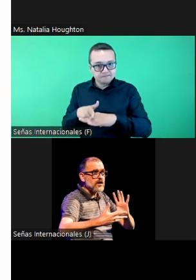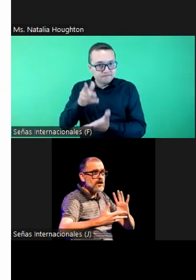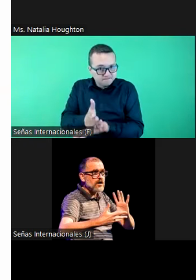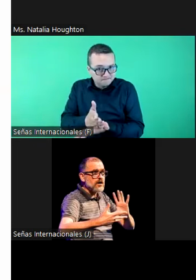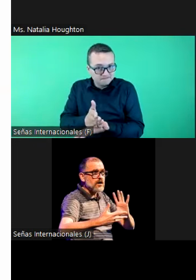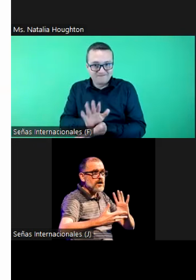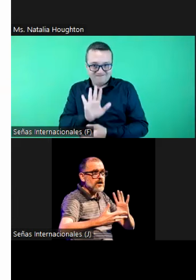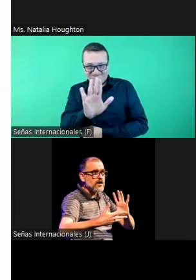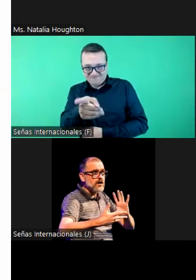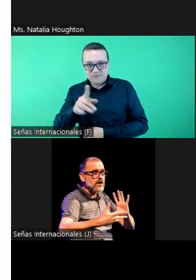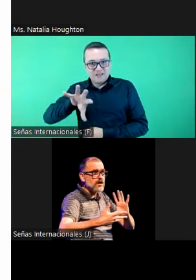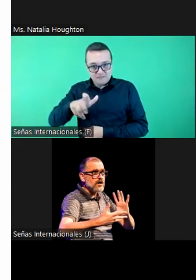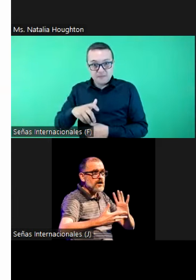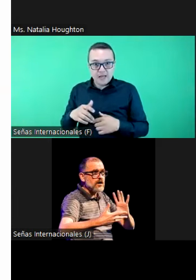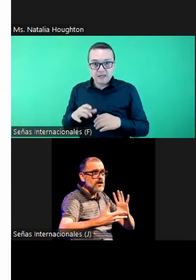of